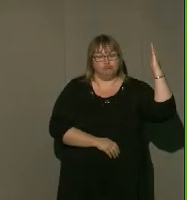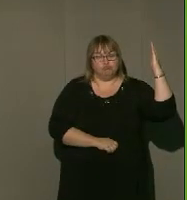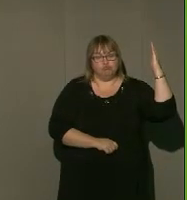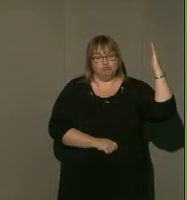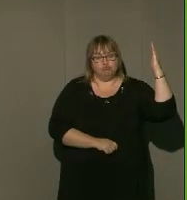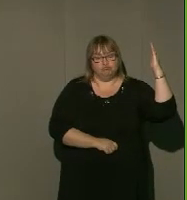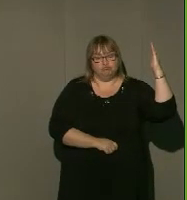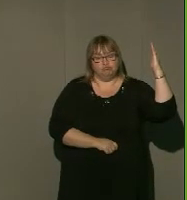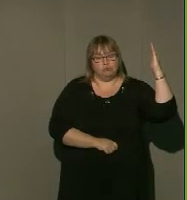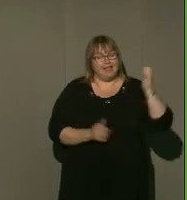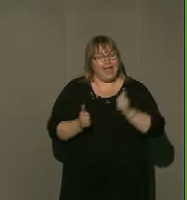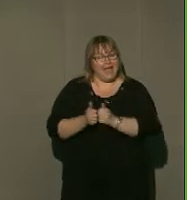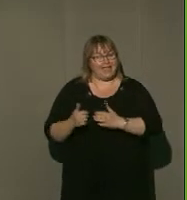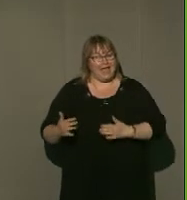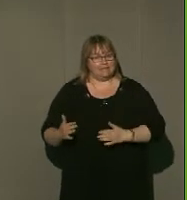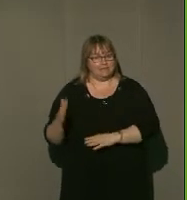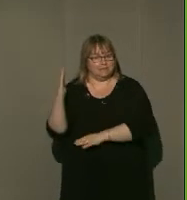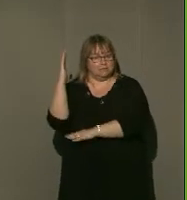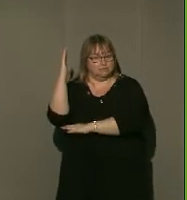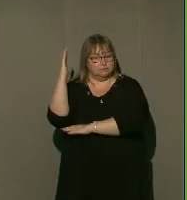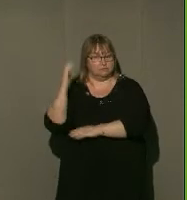Okay, and those against?